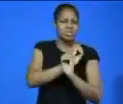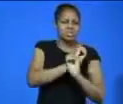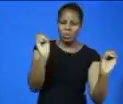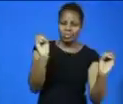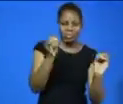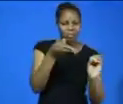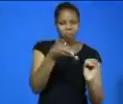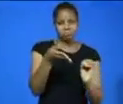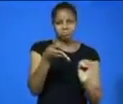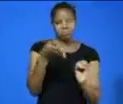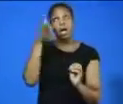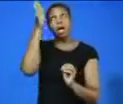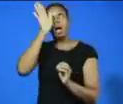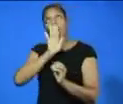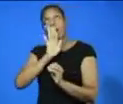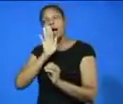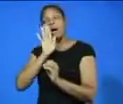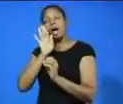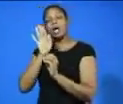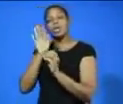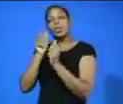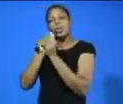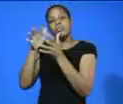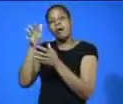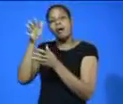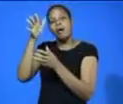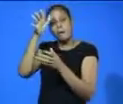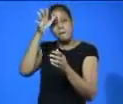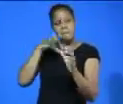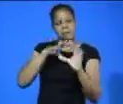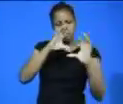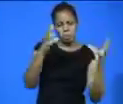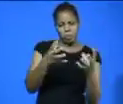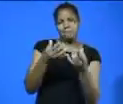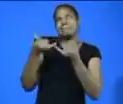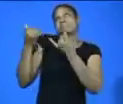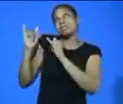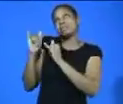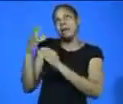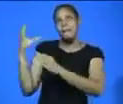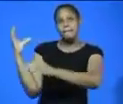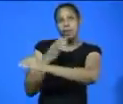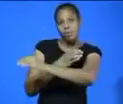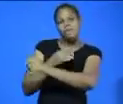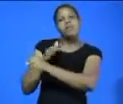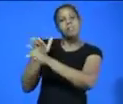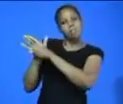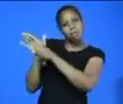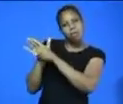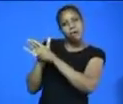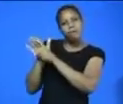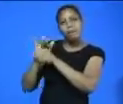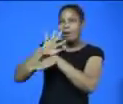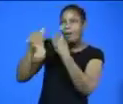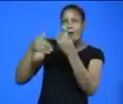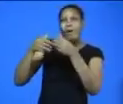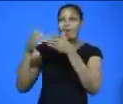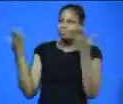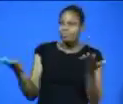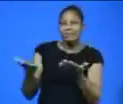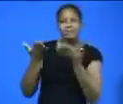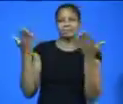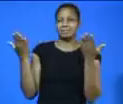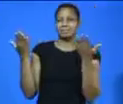God without man is still all-powerful, still all-sufficient, still omnipotent, still